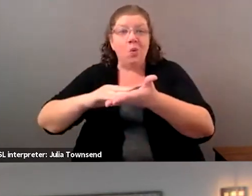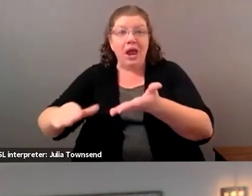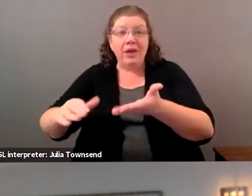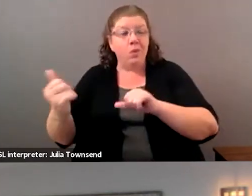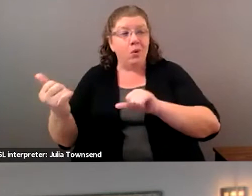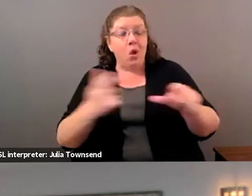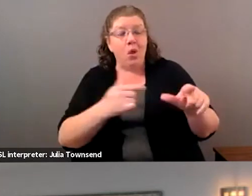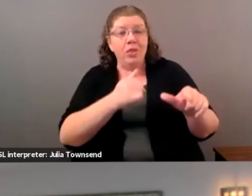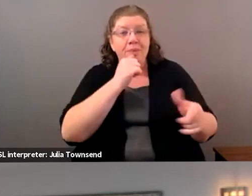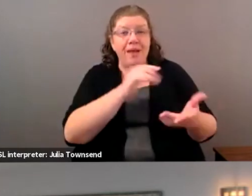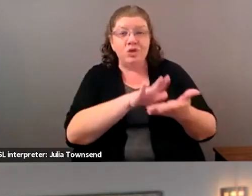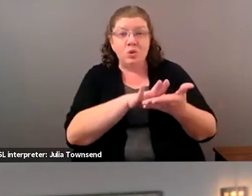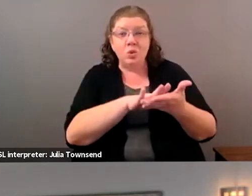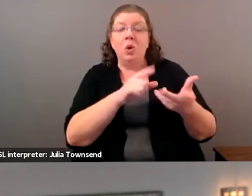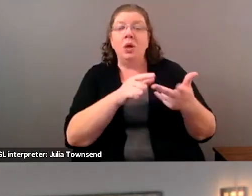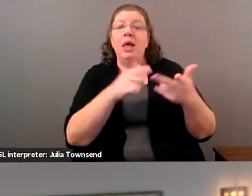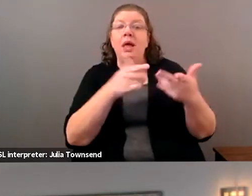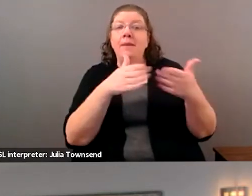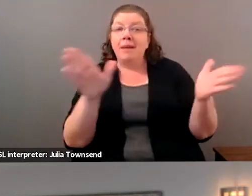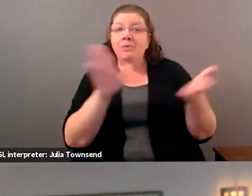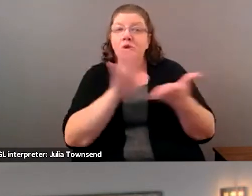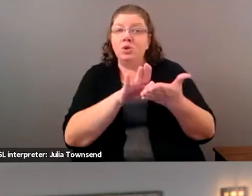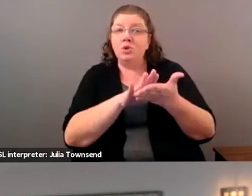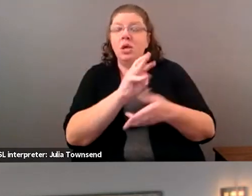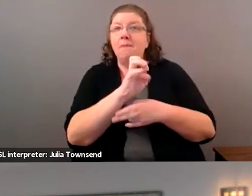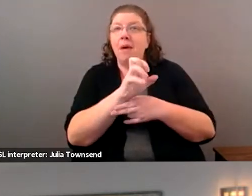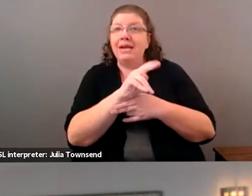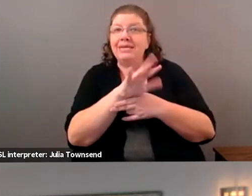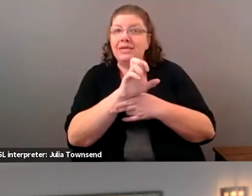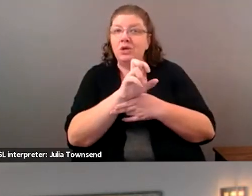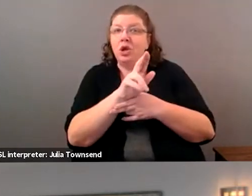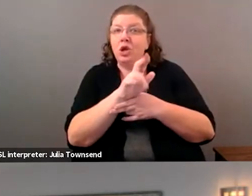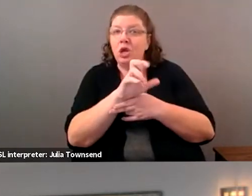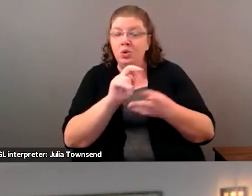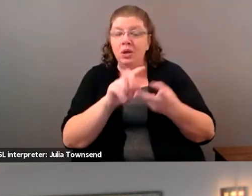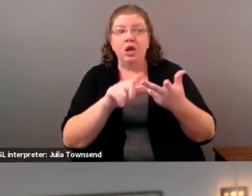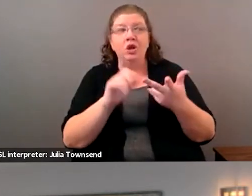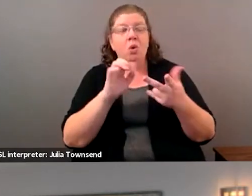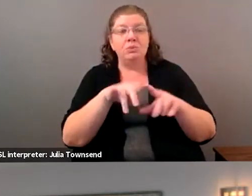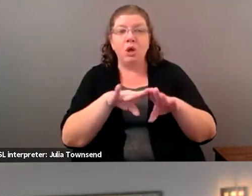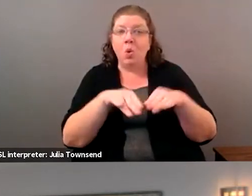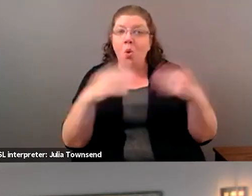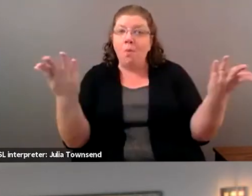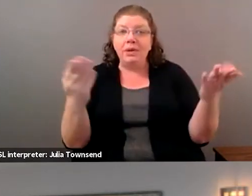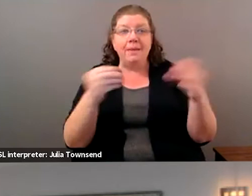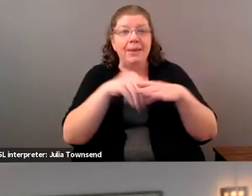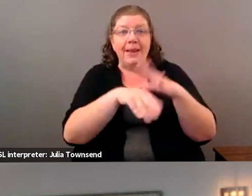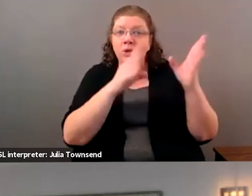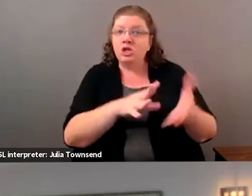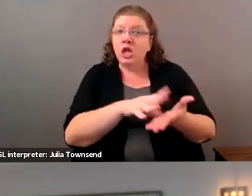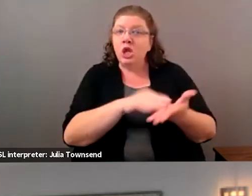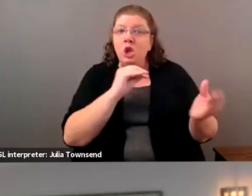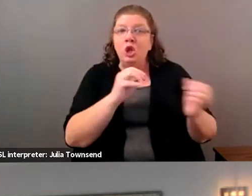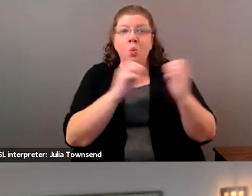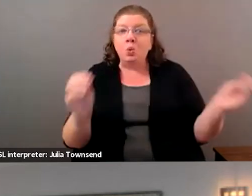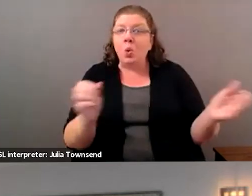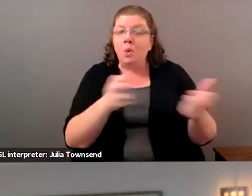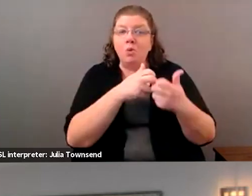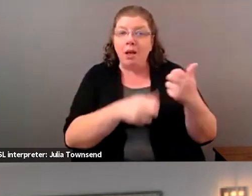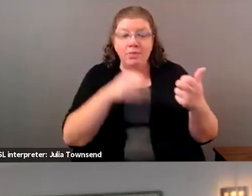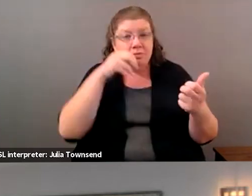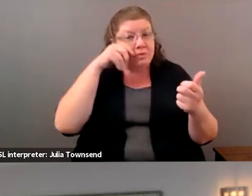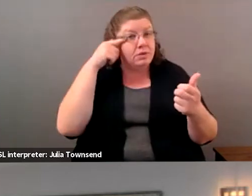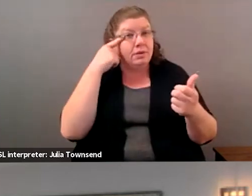schools and public schools, Montecito Union and Cold Springs, opened up in-person learning and had no problem.